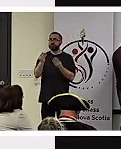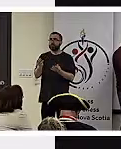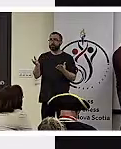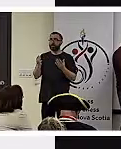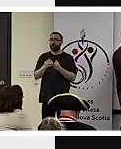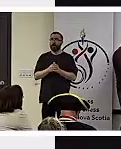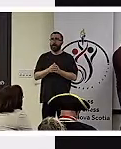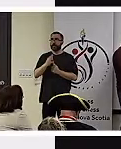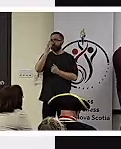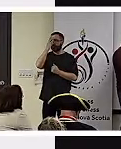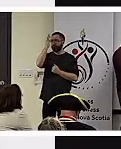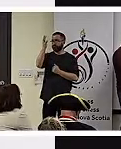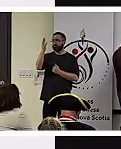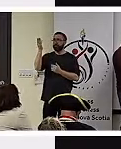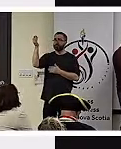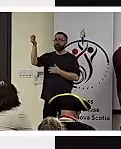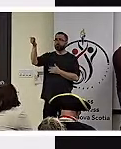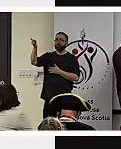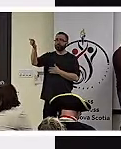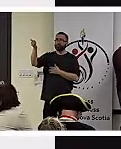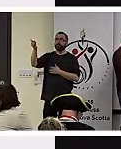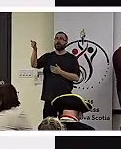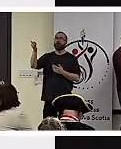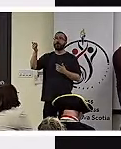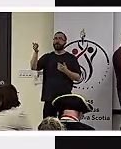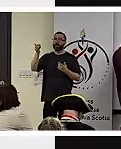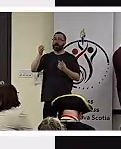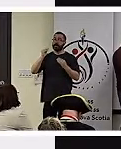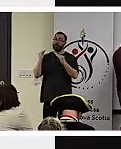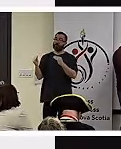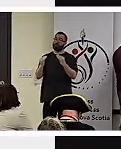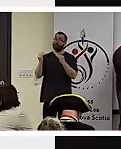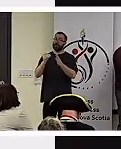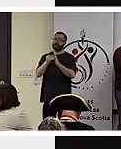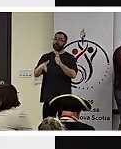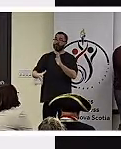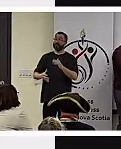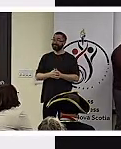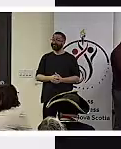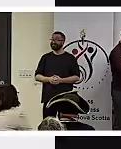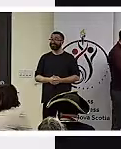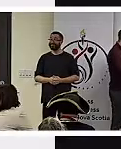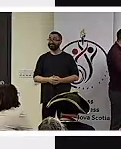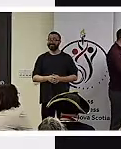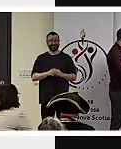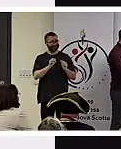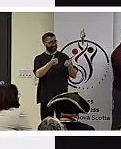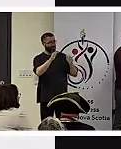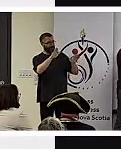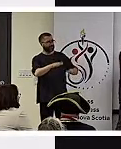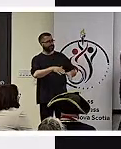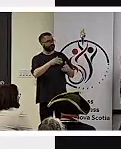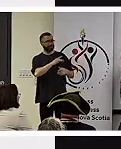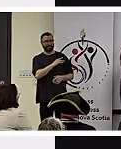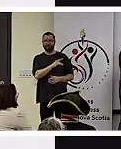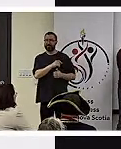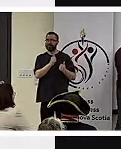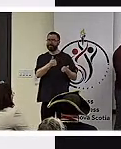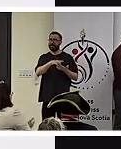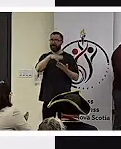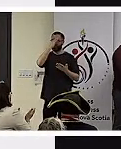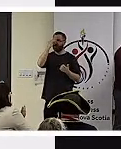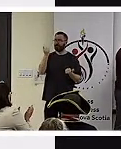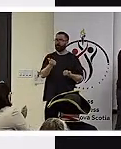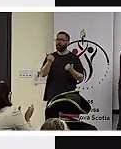little presentation and teach those different topics to students. Yeah. That's awesome, Tegan. Thank you. I've learned a lot from those things. All